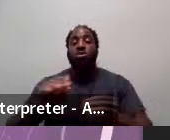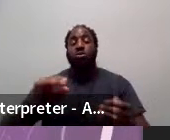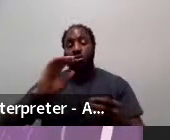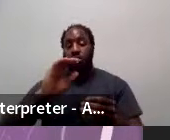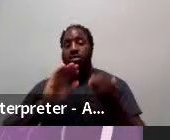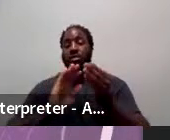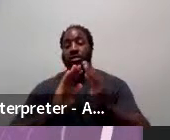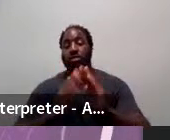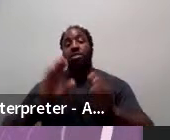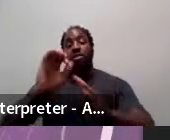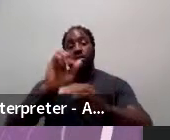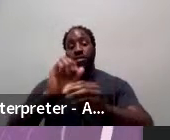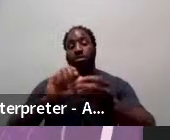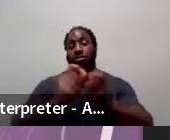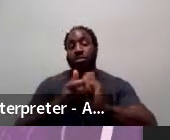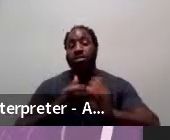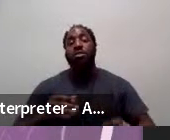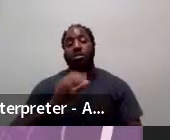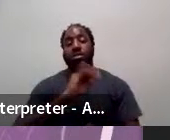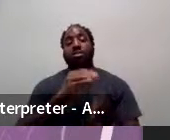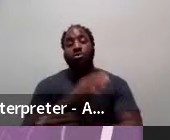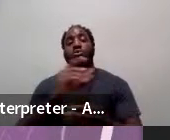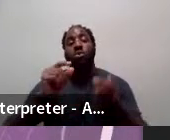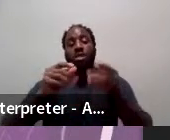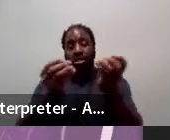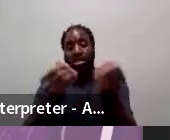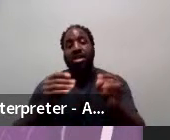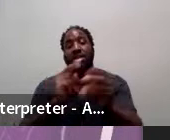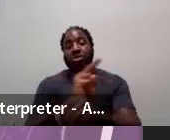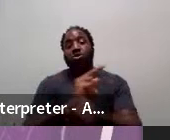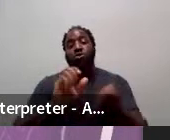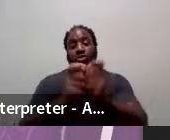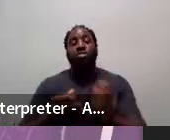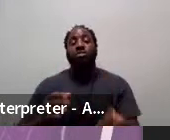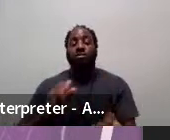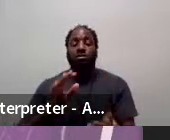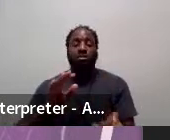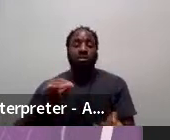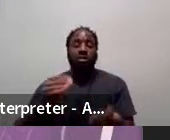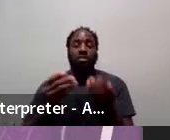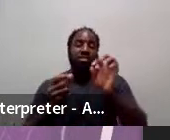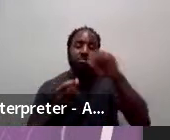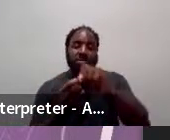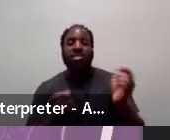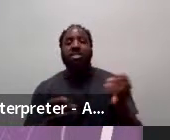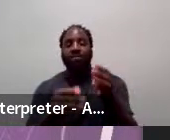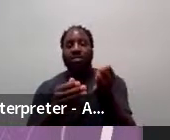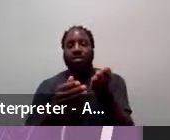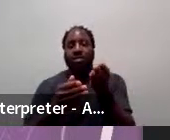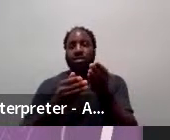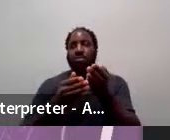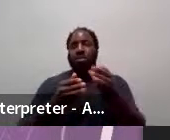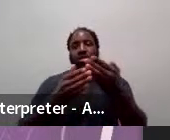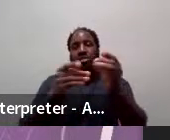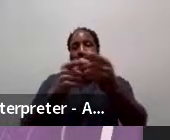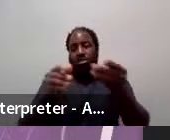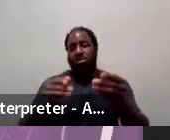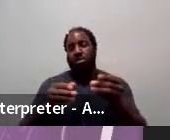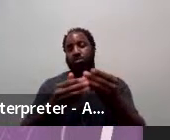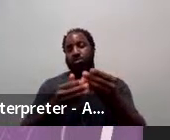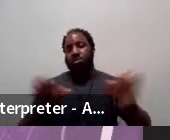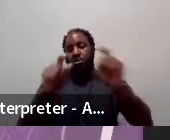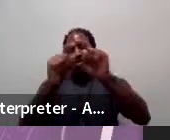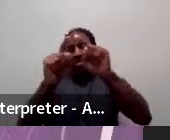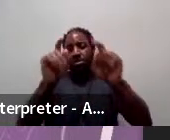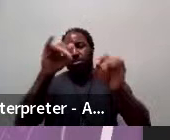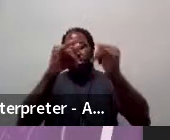make land use changes, particularly through zoning. And we will now discuss the proposed land use changes for both station areas,